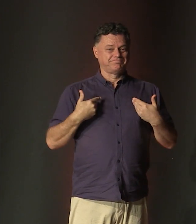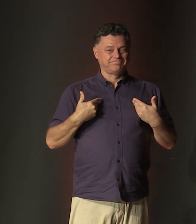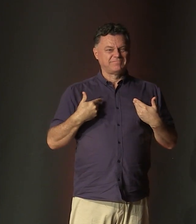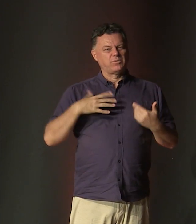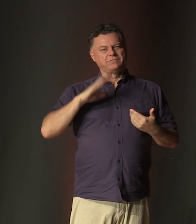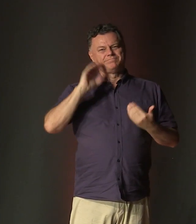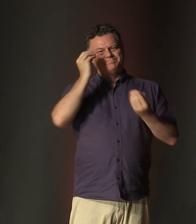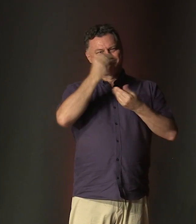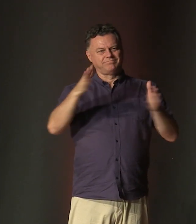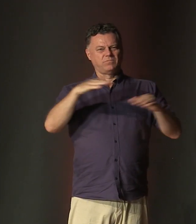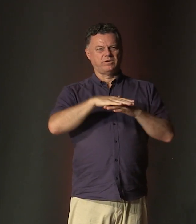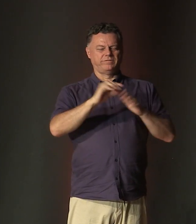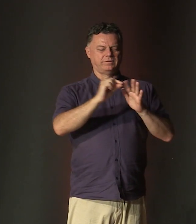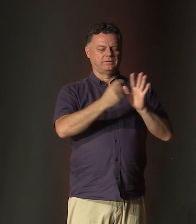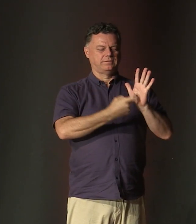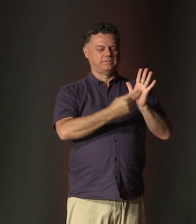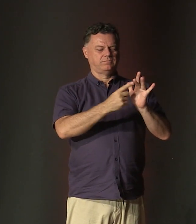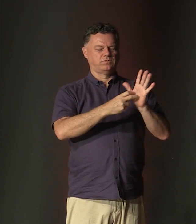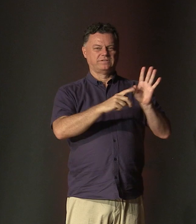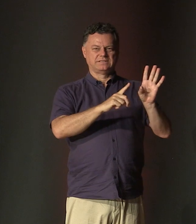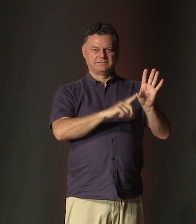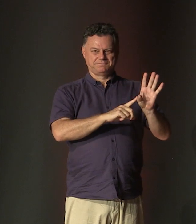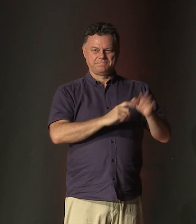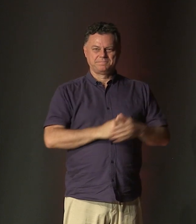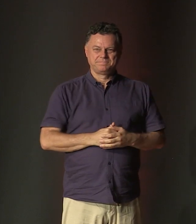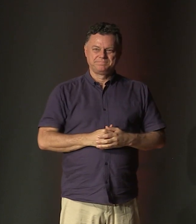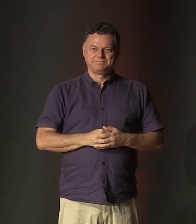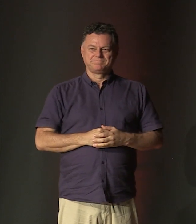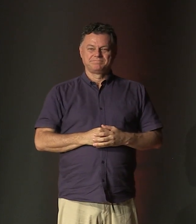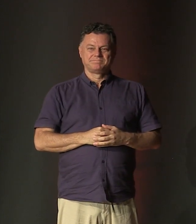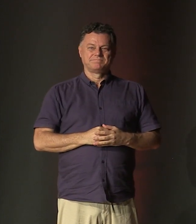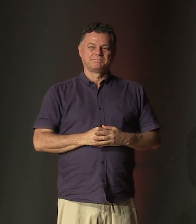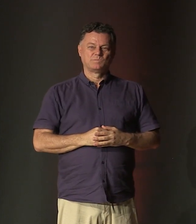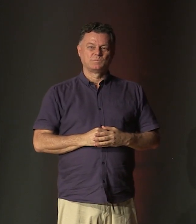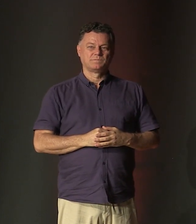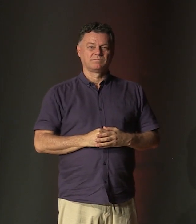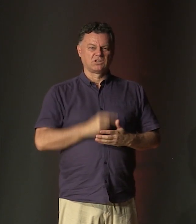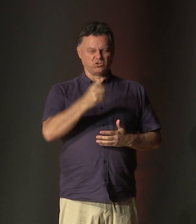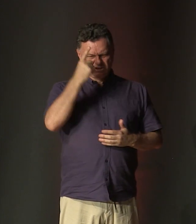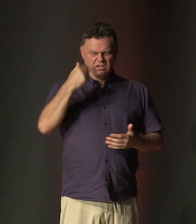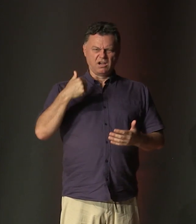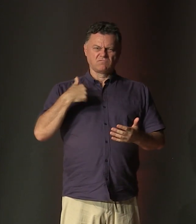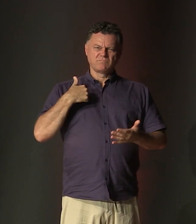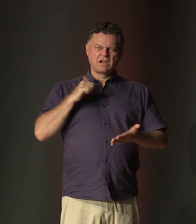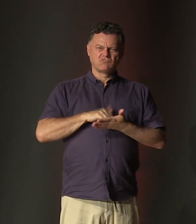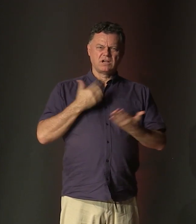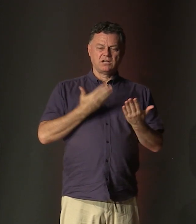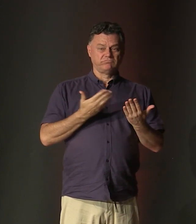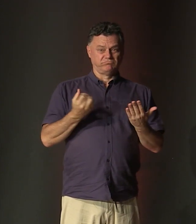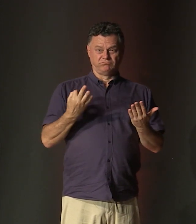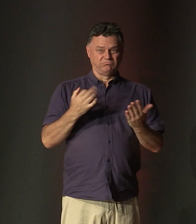all of you about privacy and how the law doesn't always agree with what you might think privacy is.